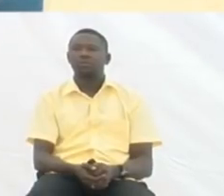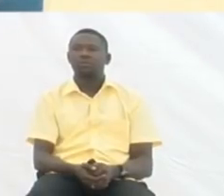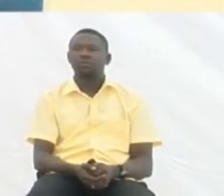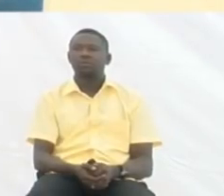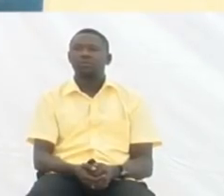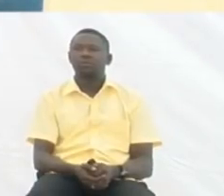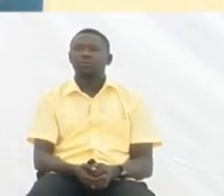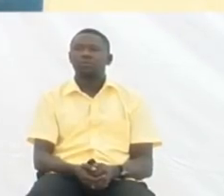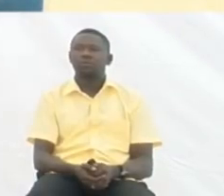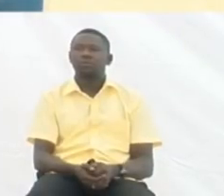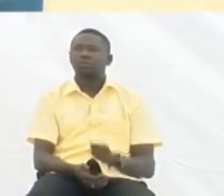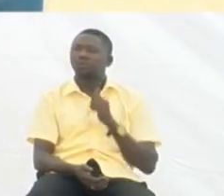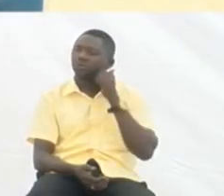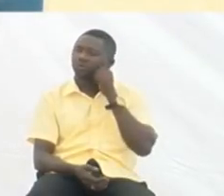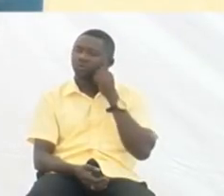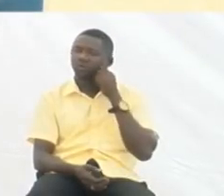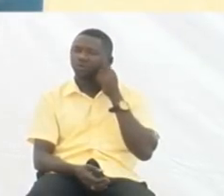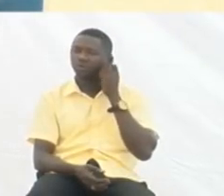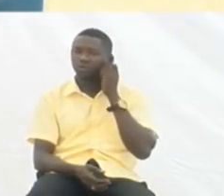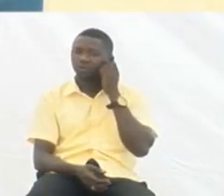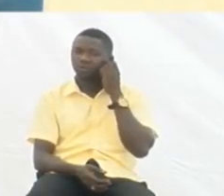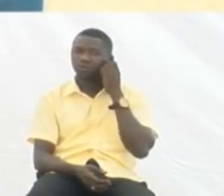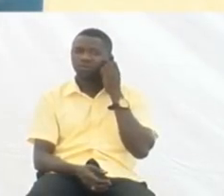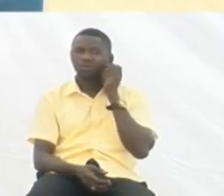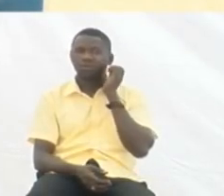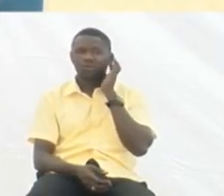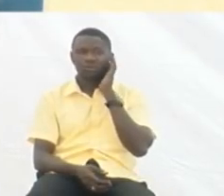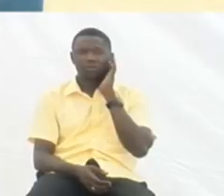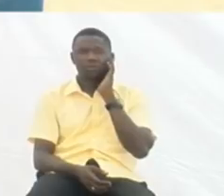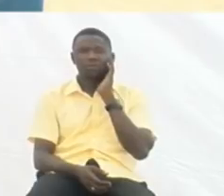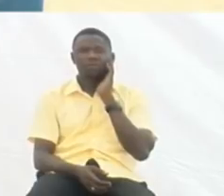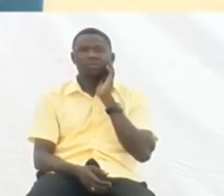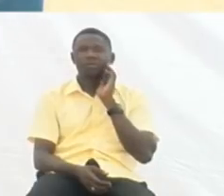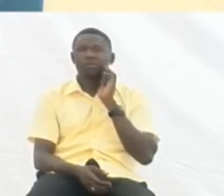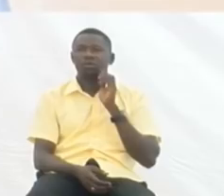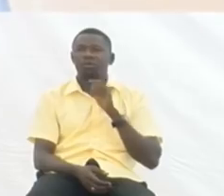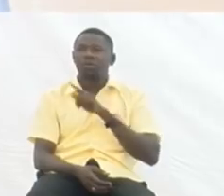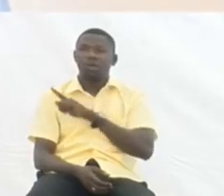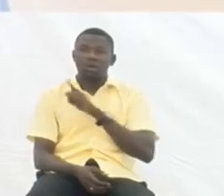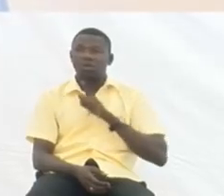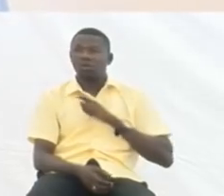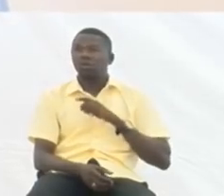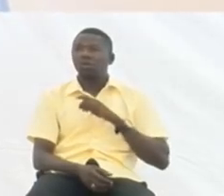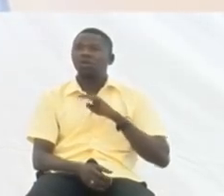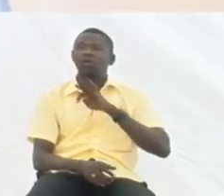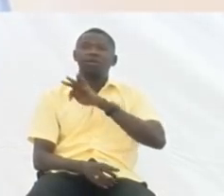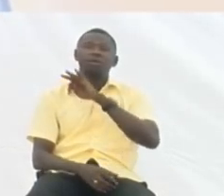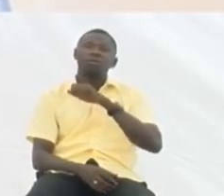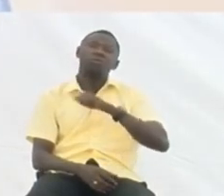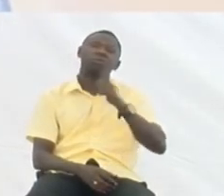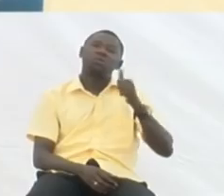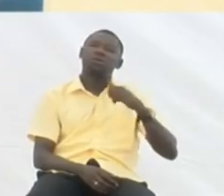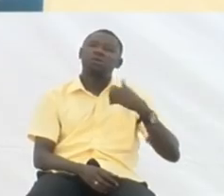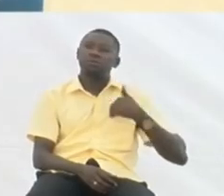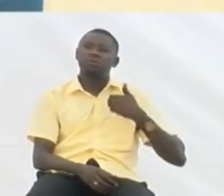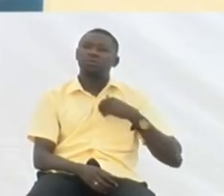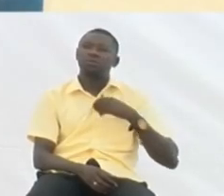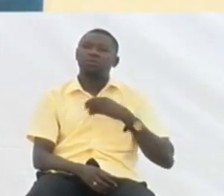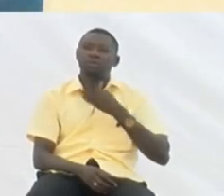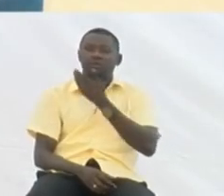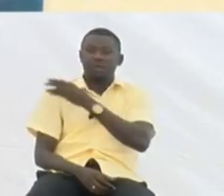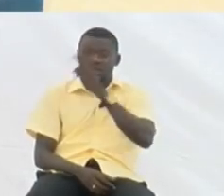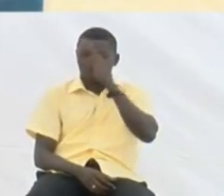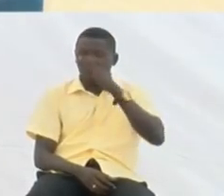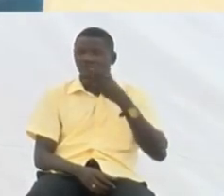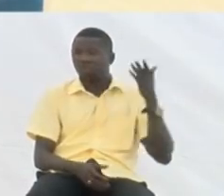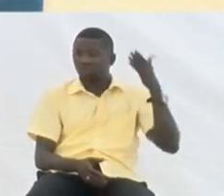inata nyawal korda kuna fos kelos dunda ni tema. Our relatives left their houses, came to our homes and began to